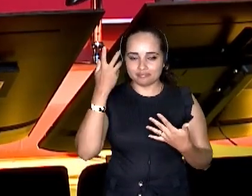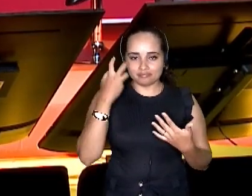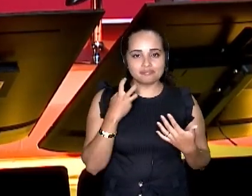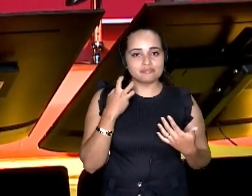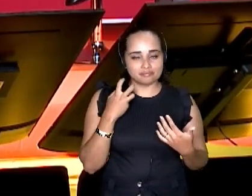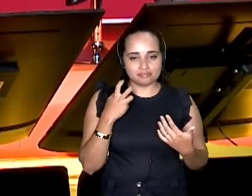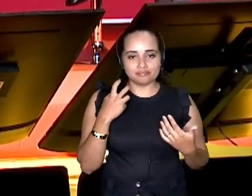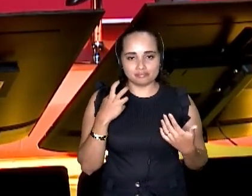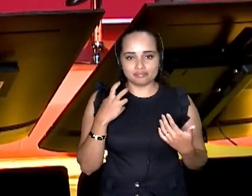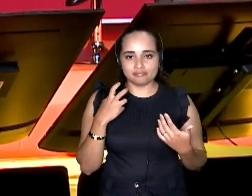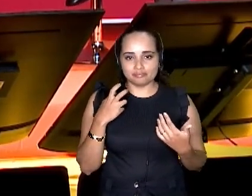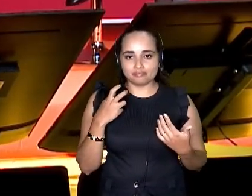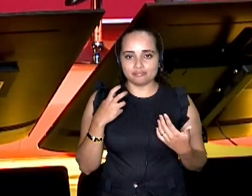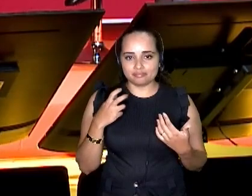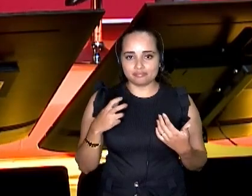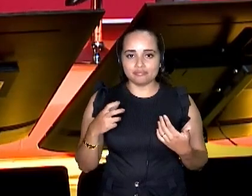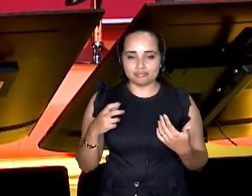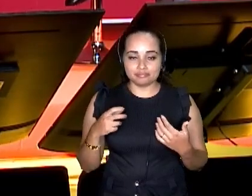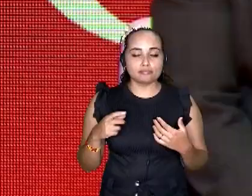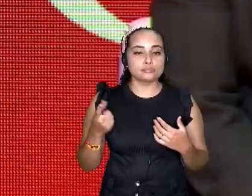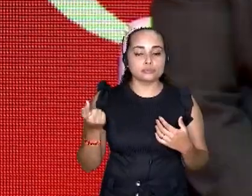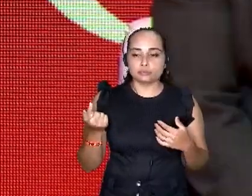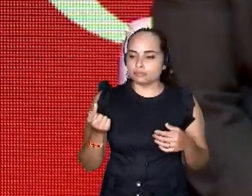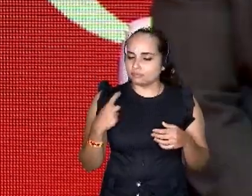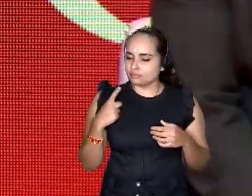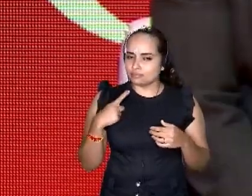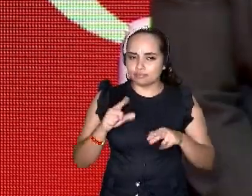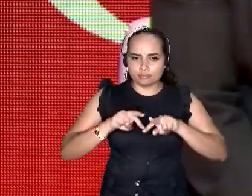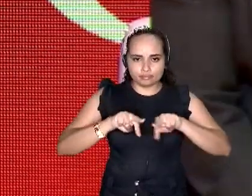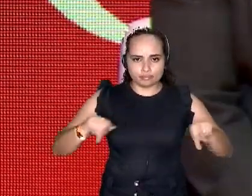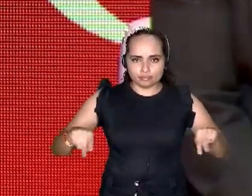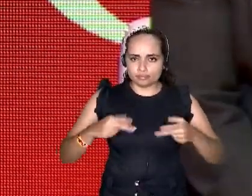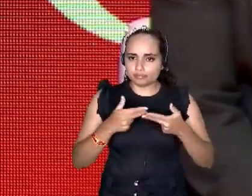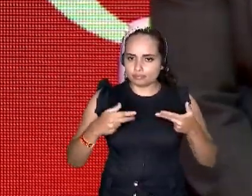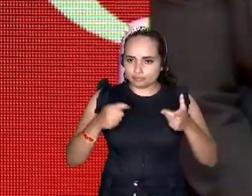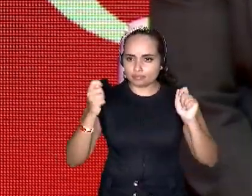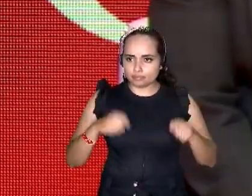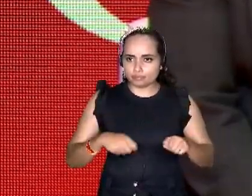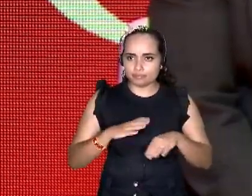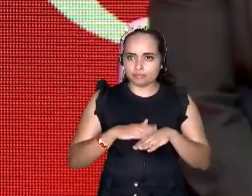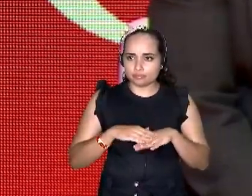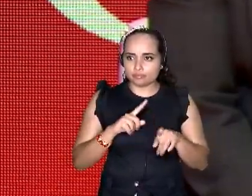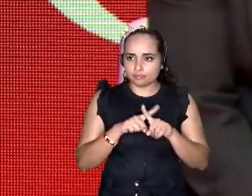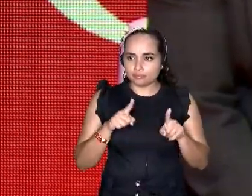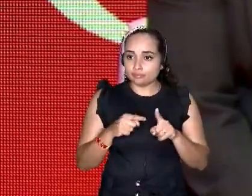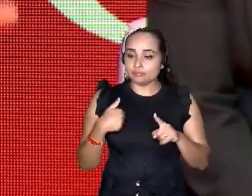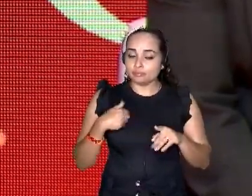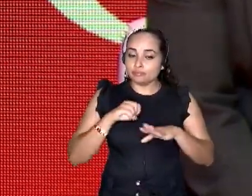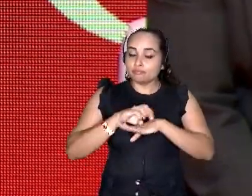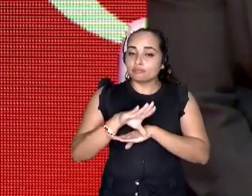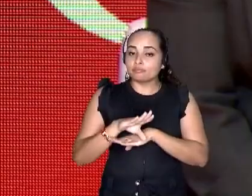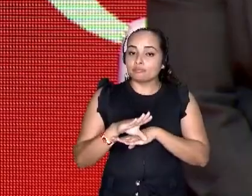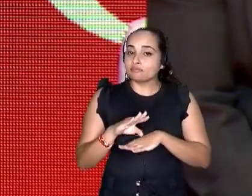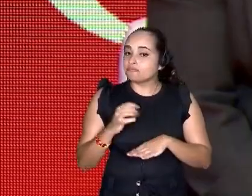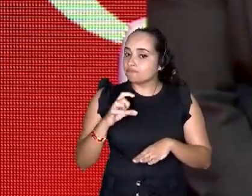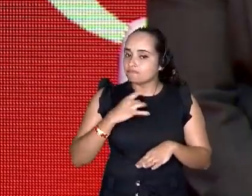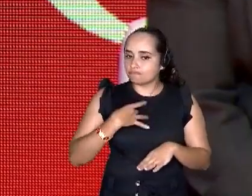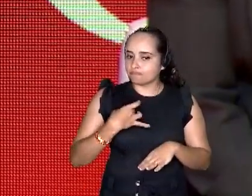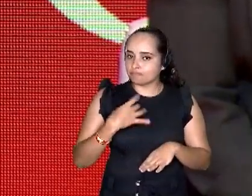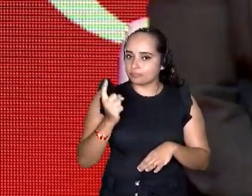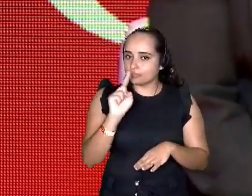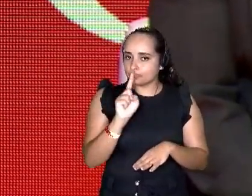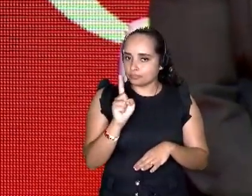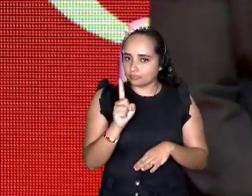there are a lot of things that we have potentially to do, but we need to do, my recommendation is don't be scared, act